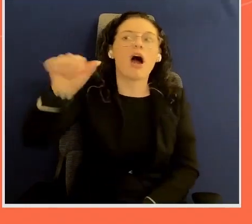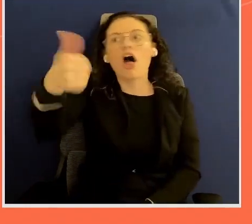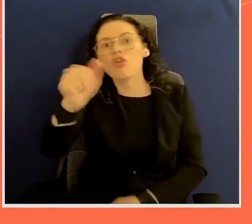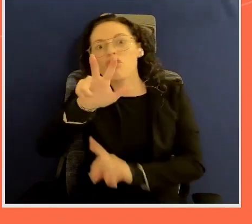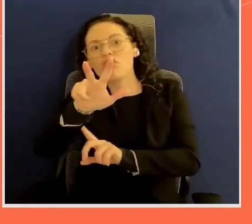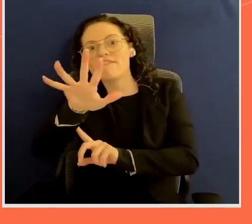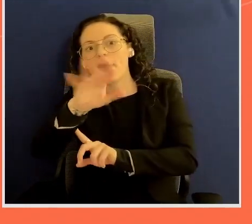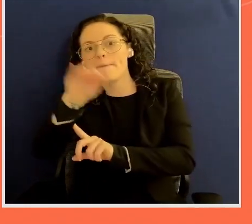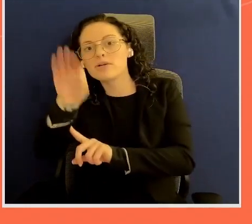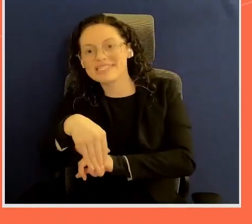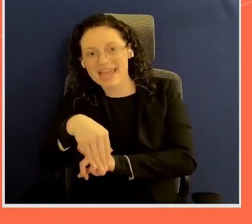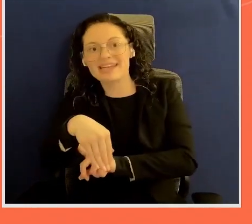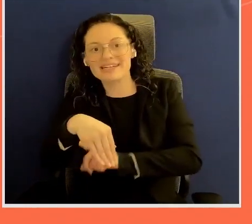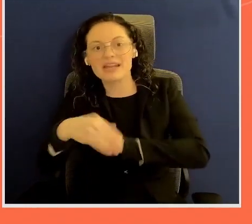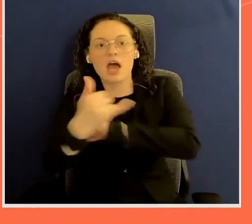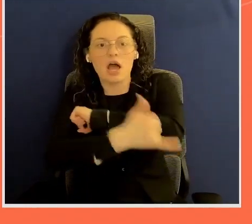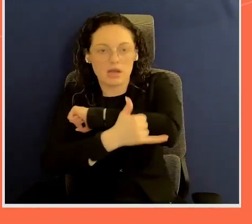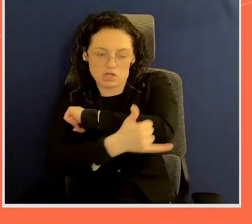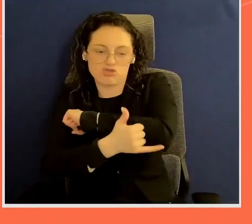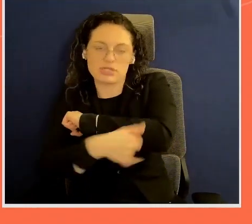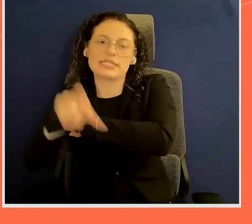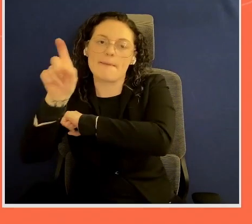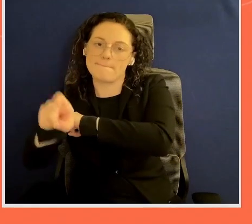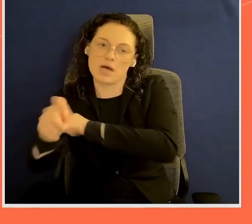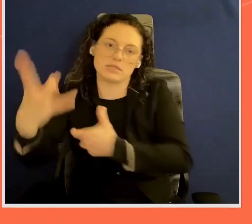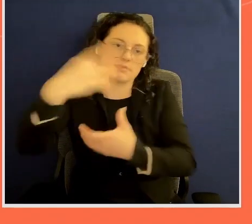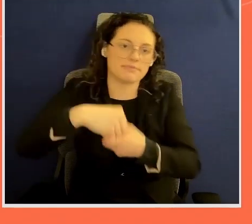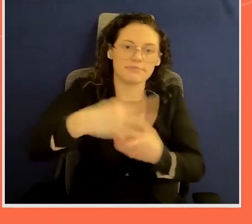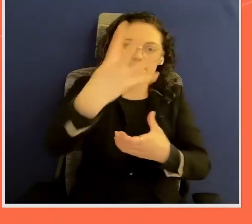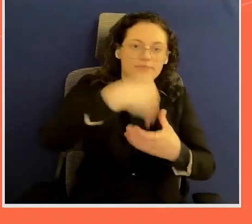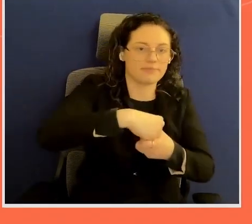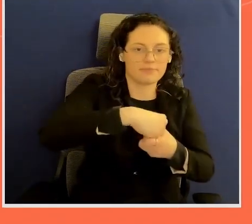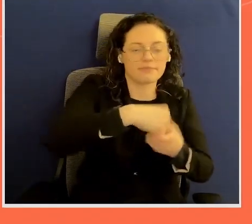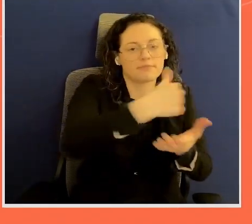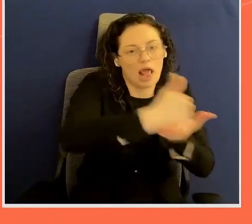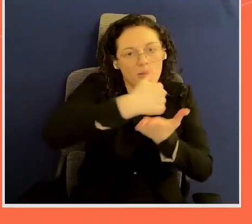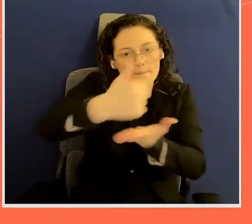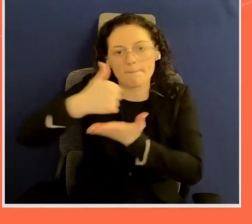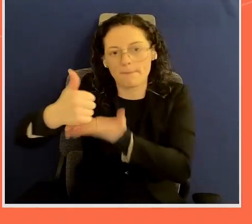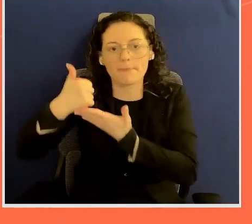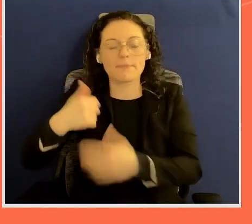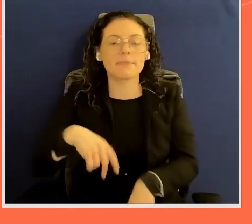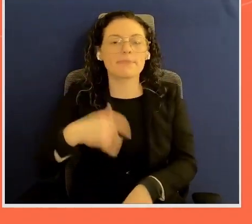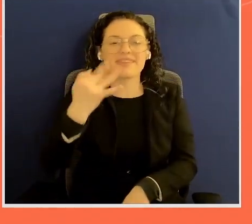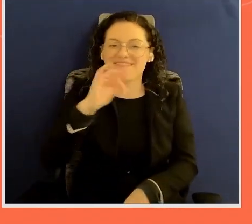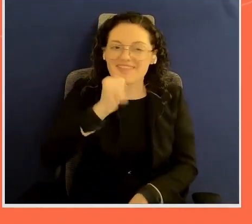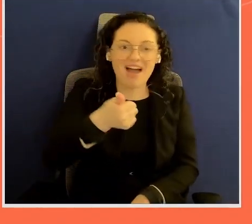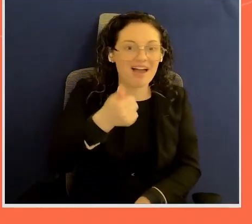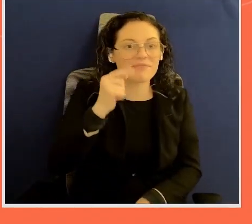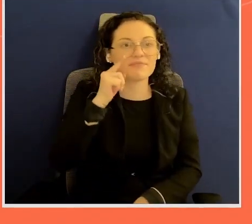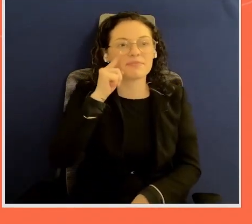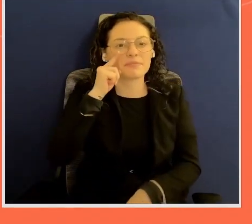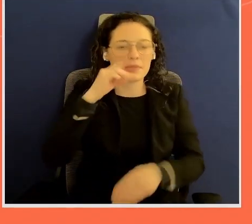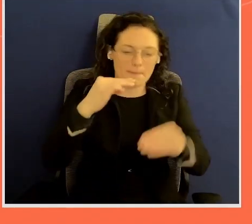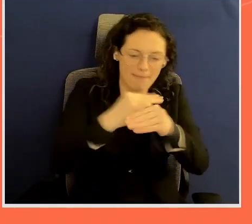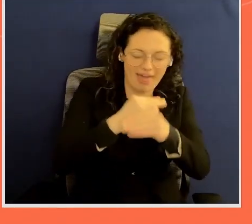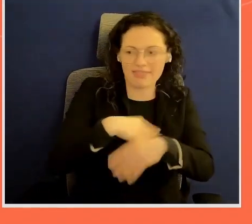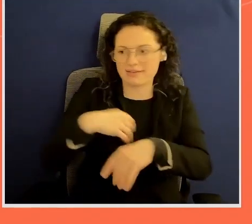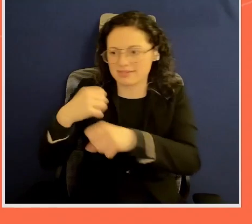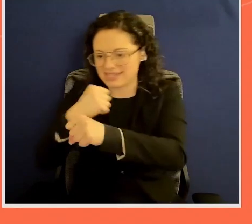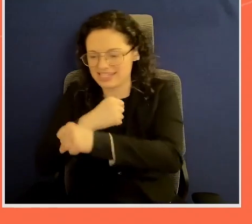The environment is changing rapidly. Foreign policies and other global pressures are directly impacting our domestic